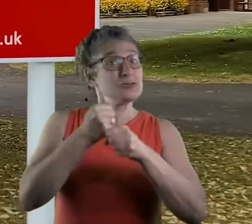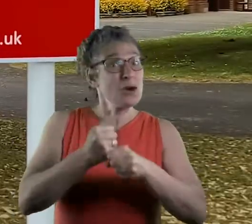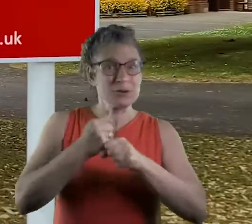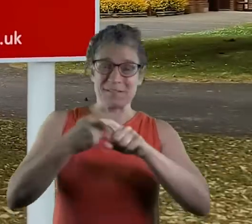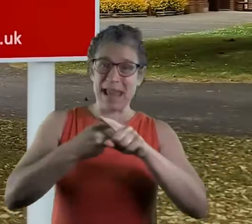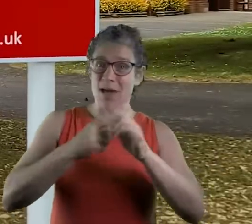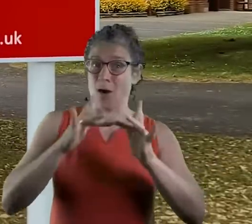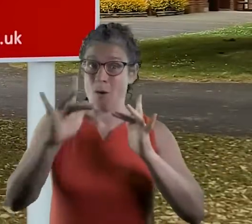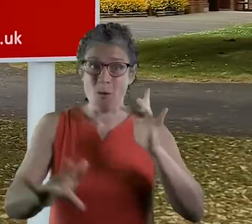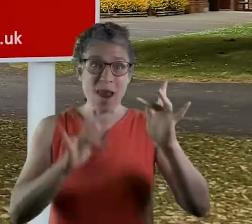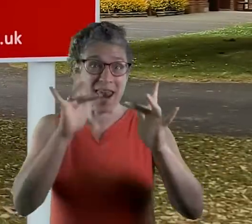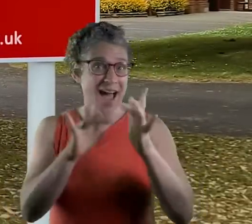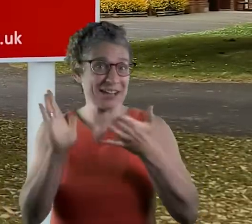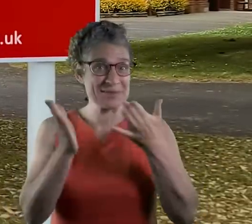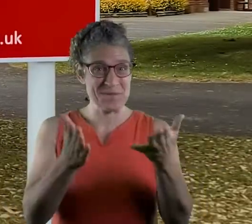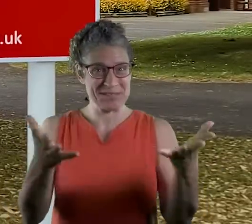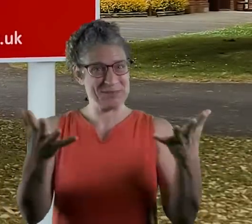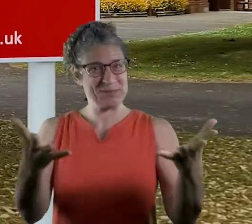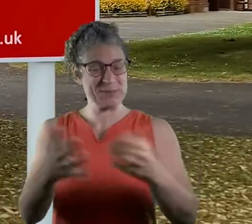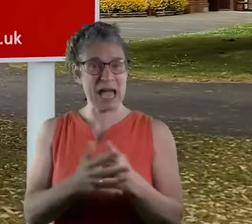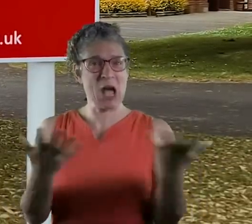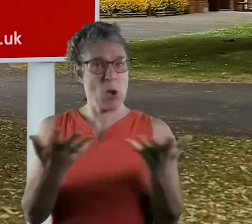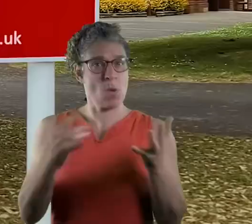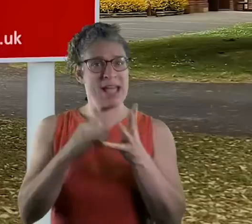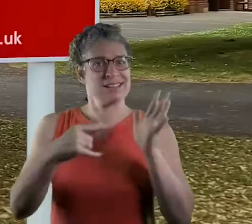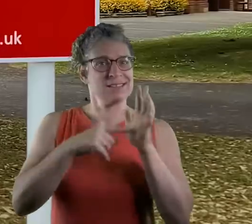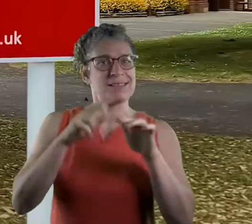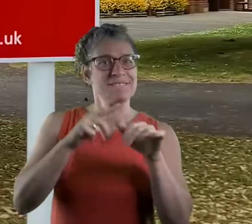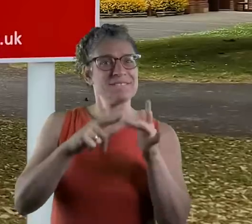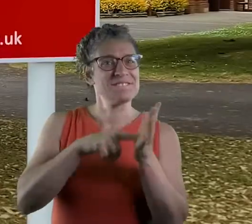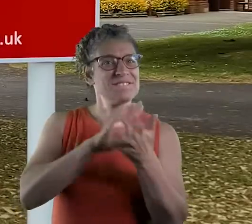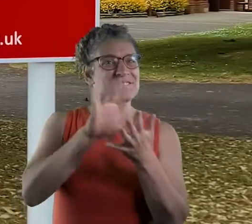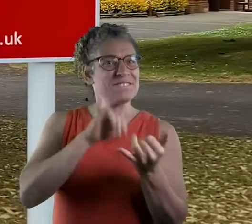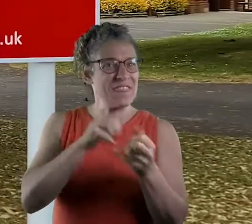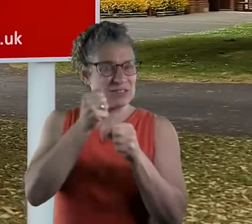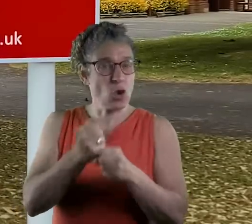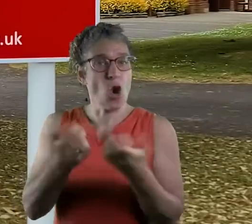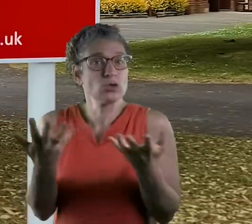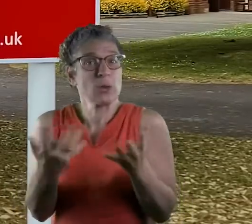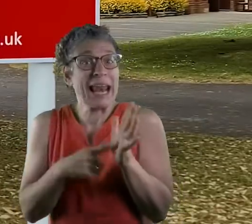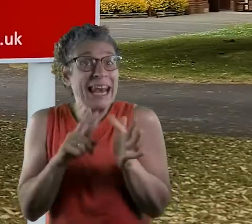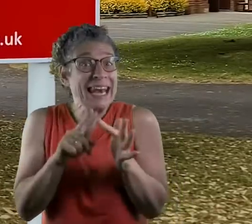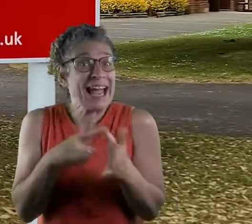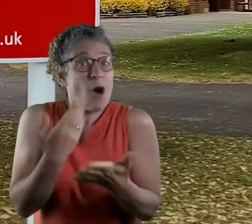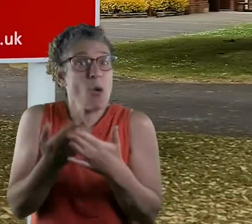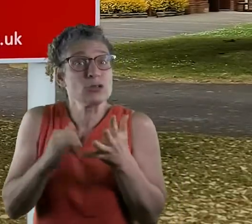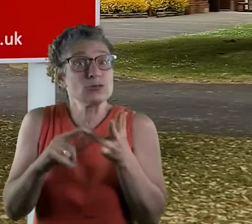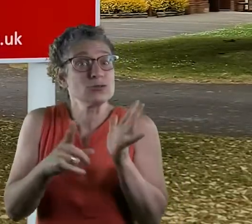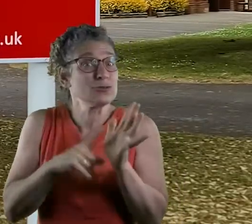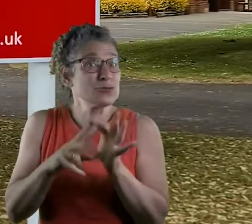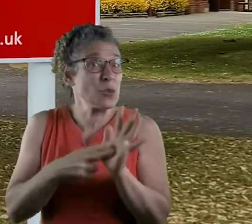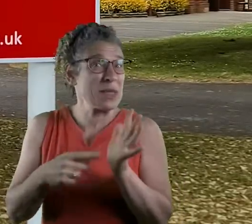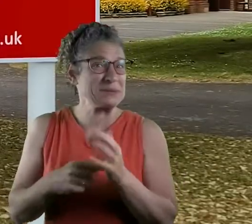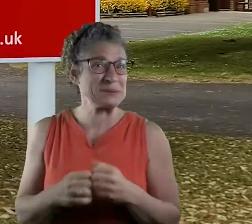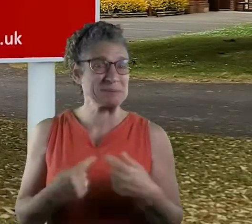Welcome to the Church of England's online service today, coming from St. Faith's Church in Lee-on-the-Solent.